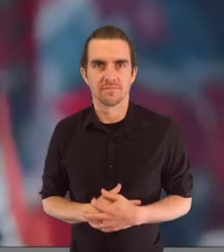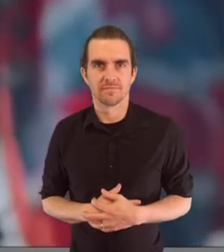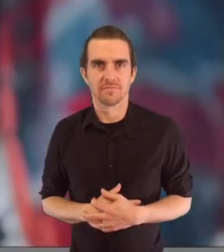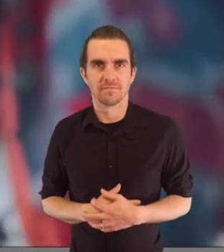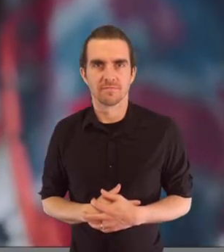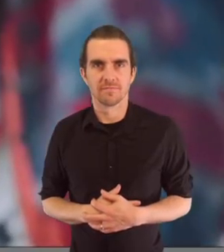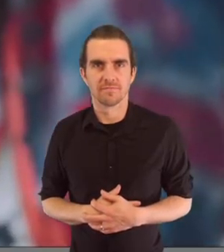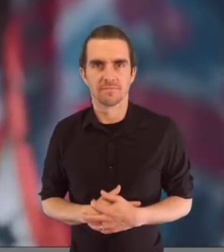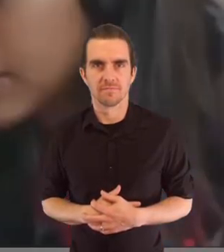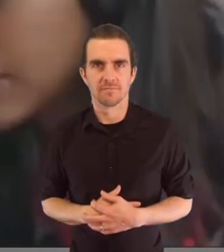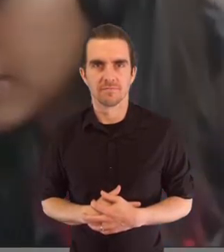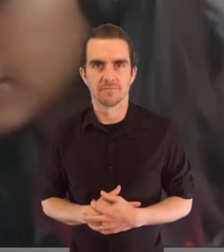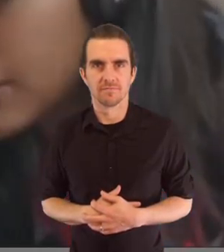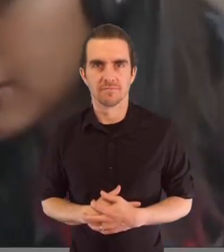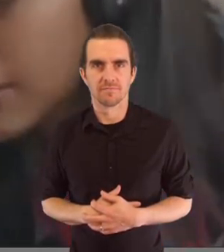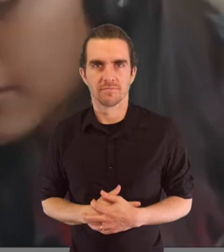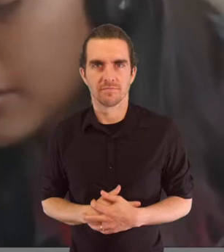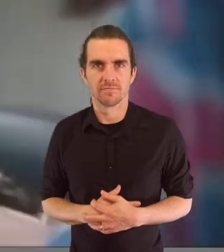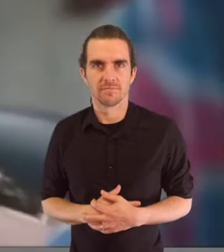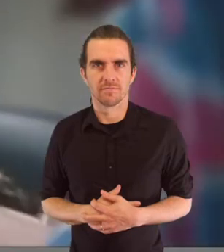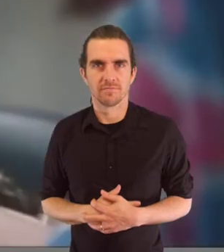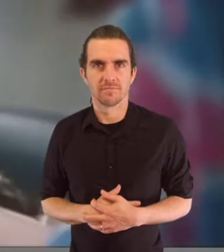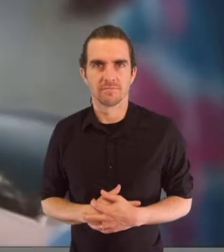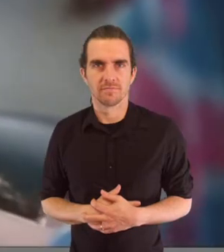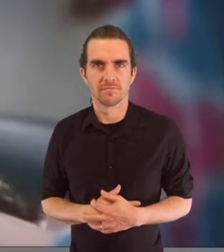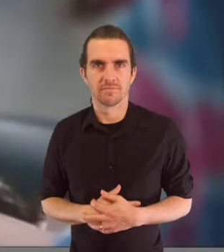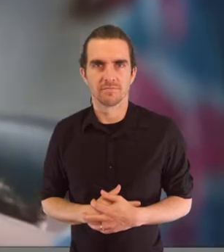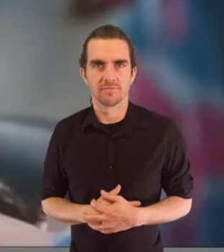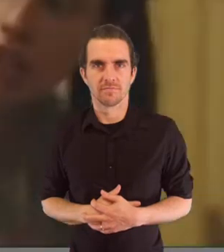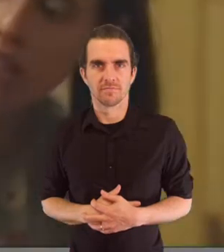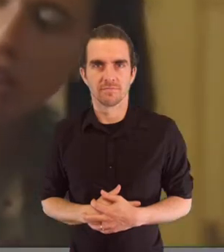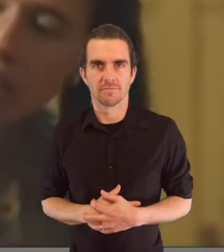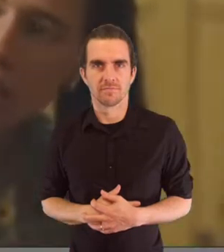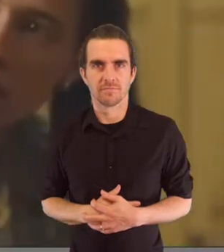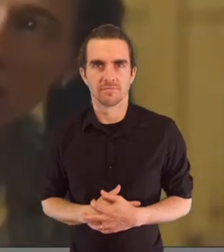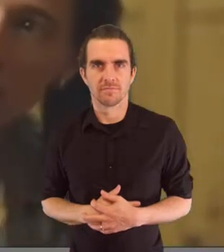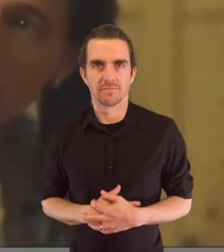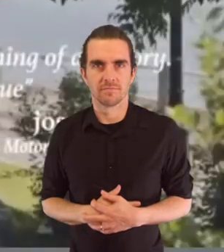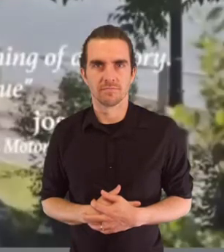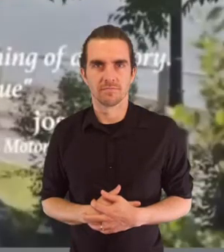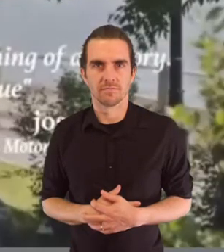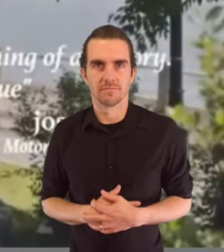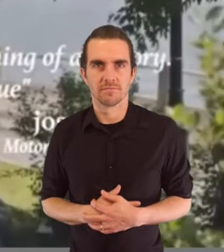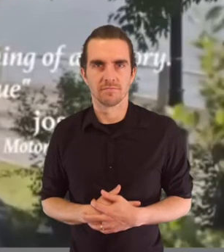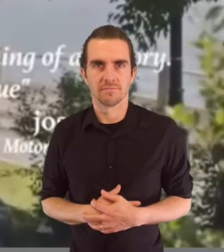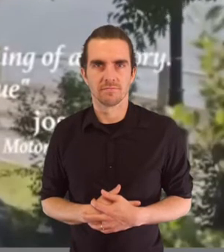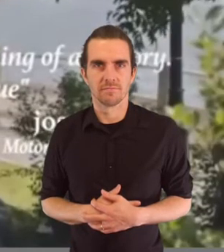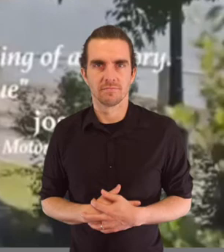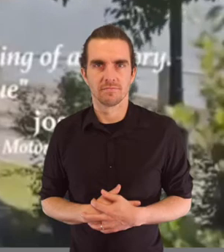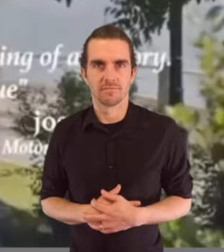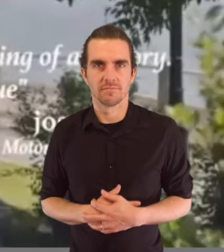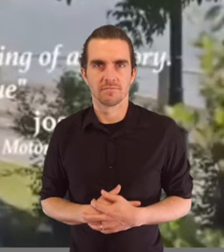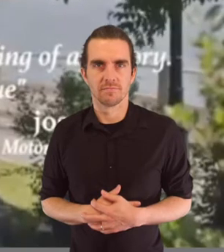hand and her face. Now they're undressing together and have a